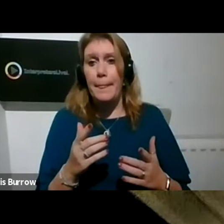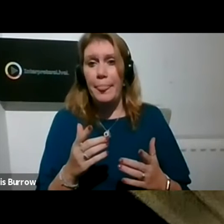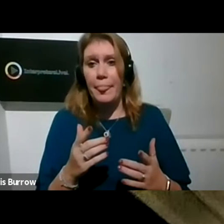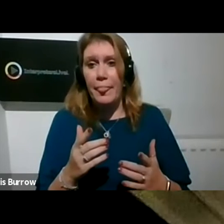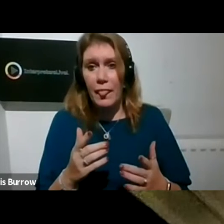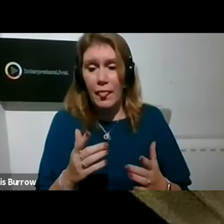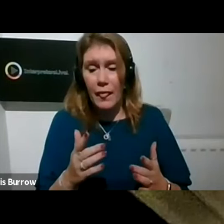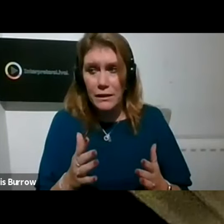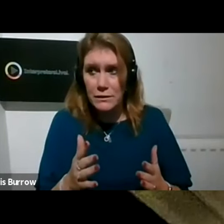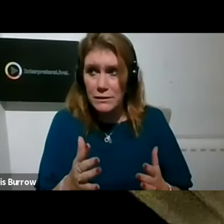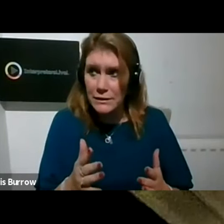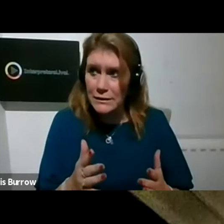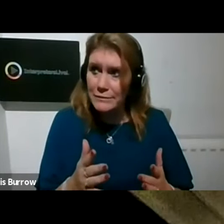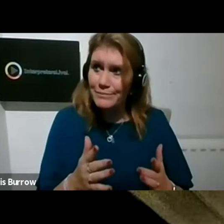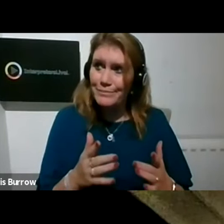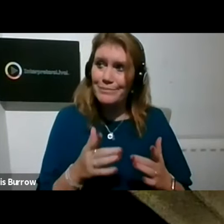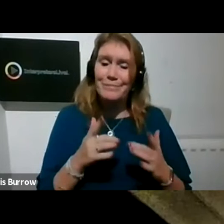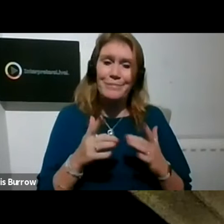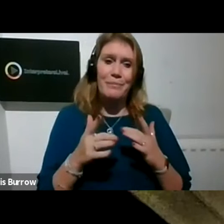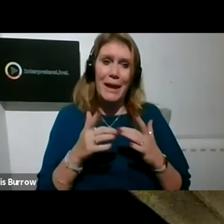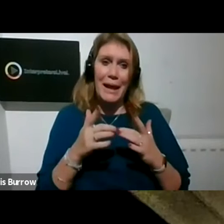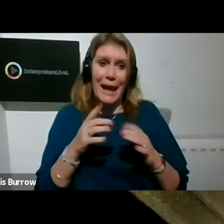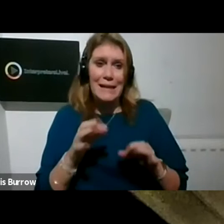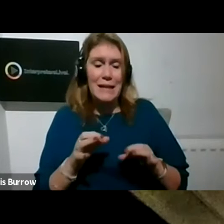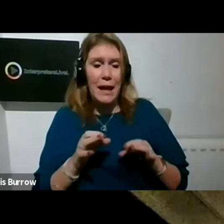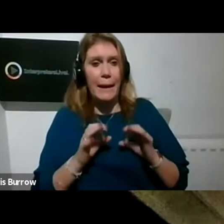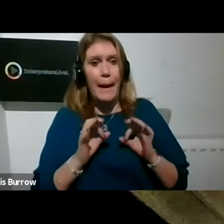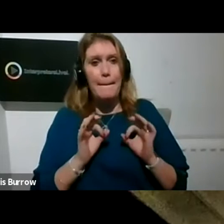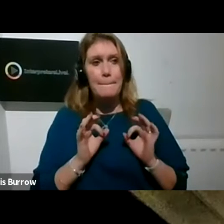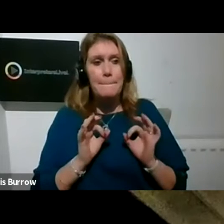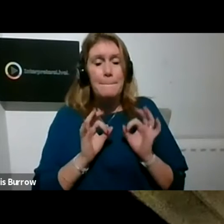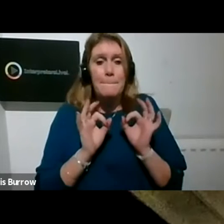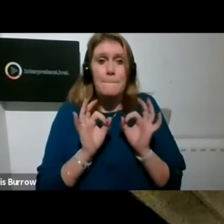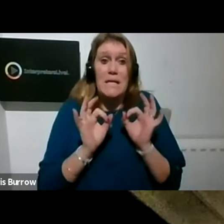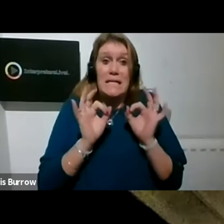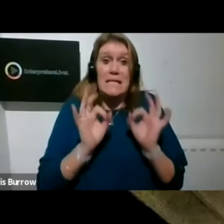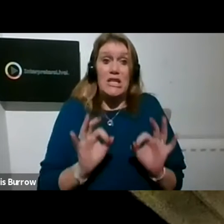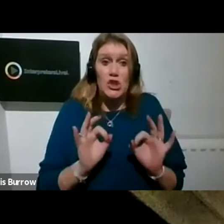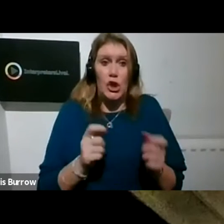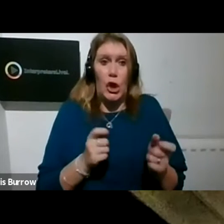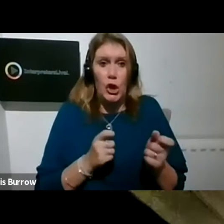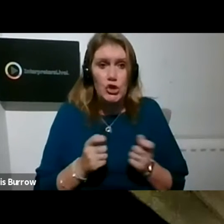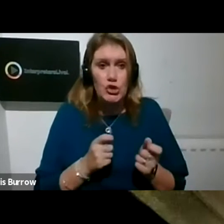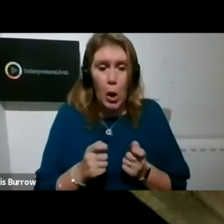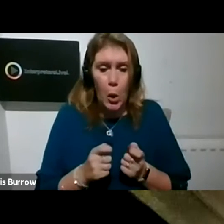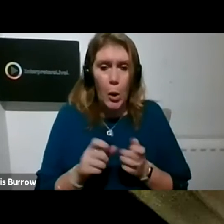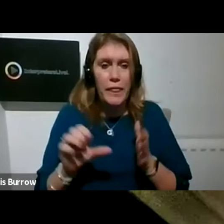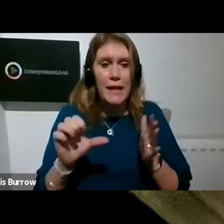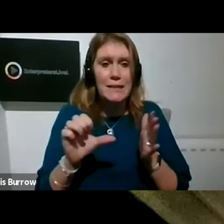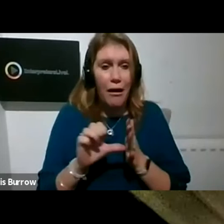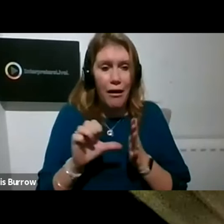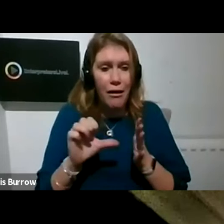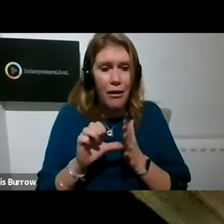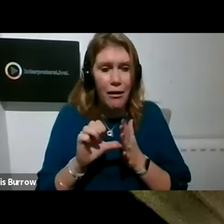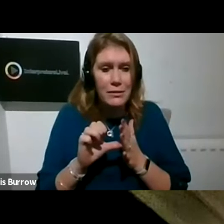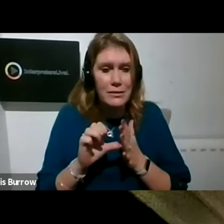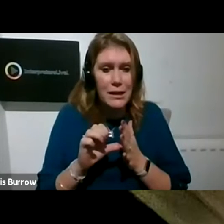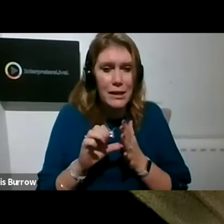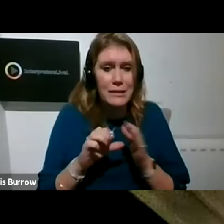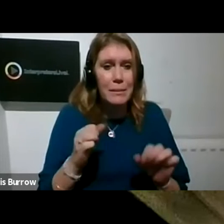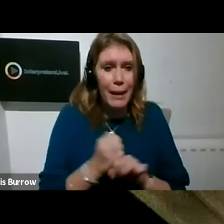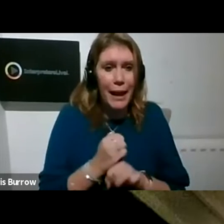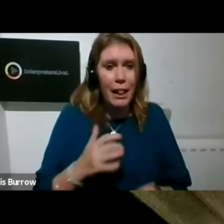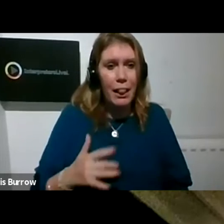precision control in doing it this way that is harder to get live. On the other hand,